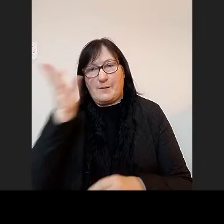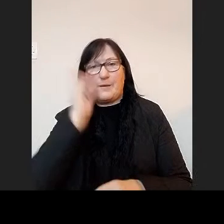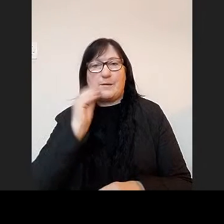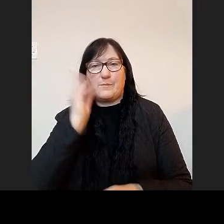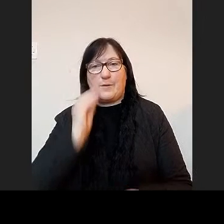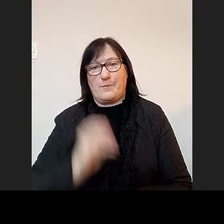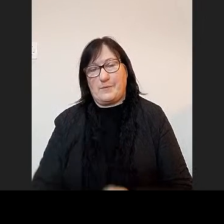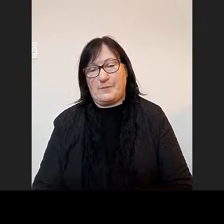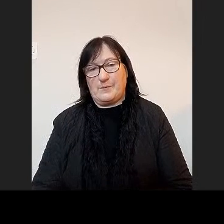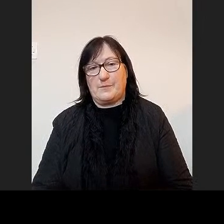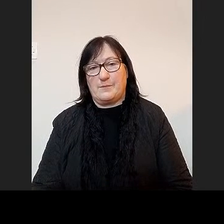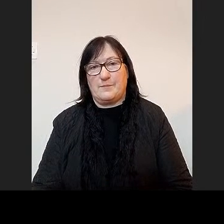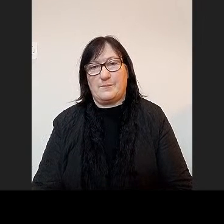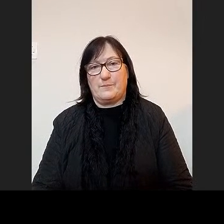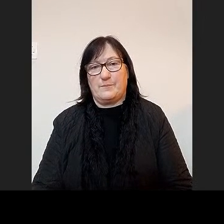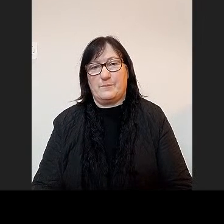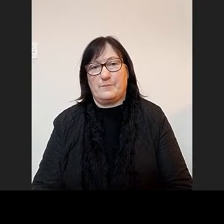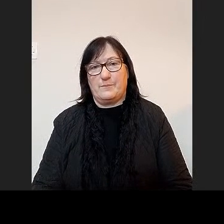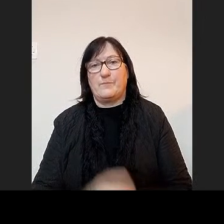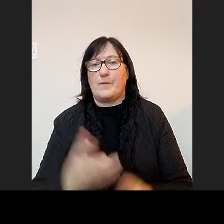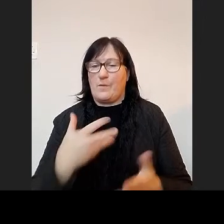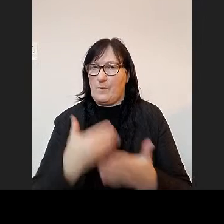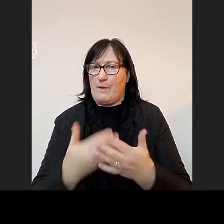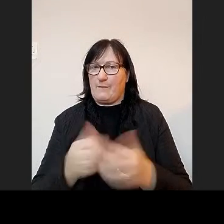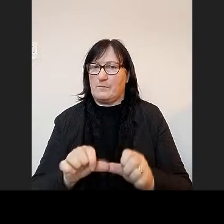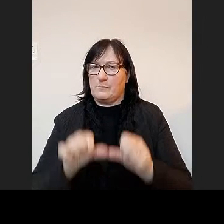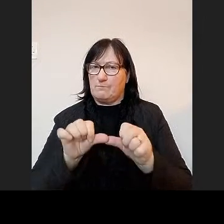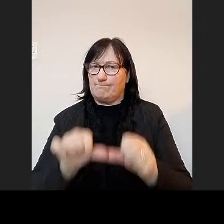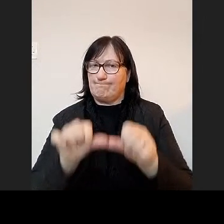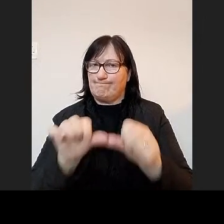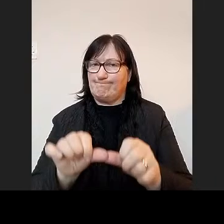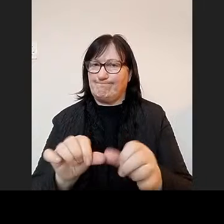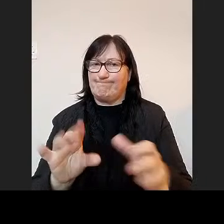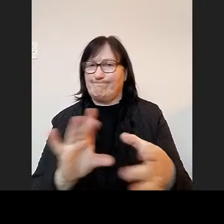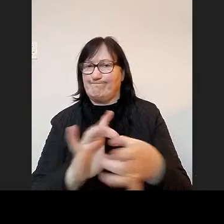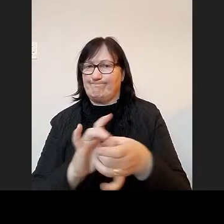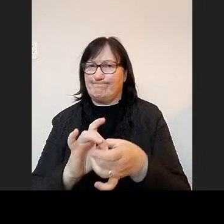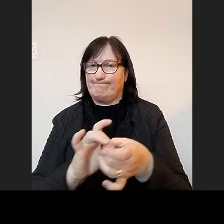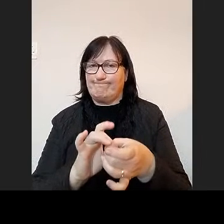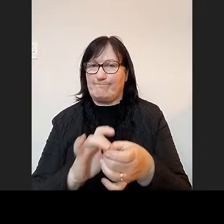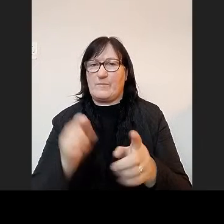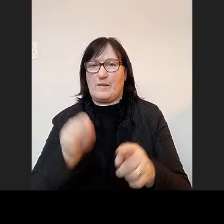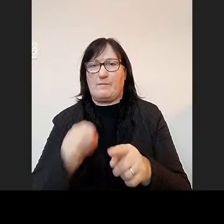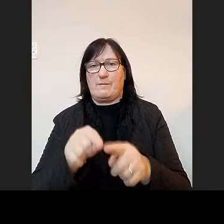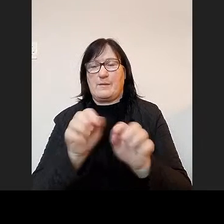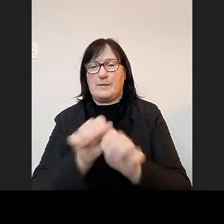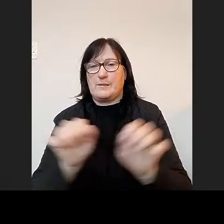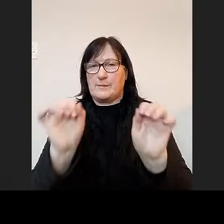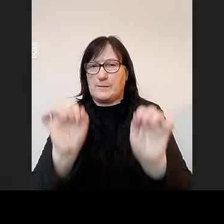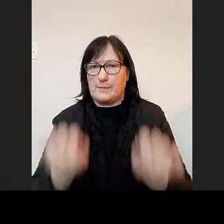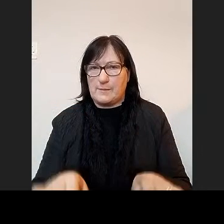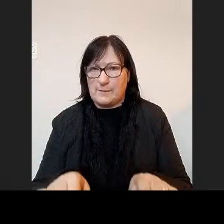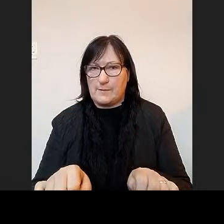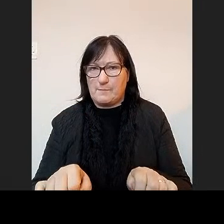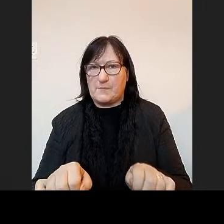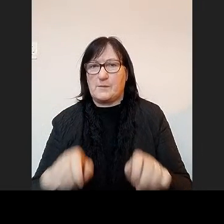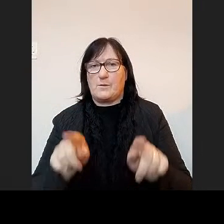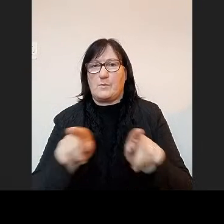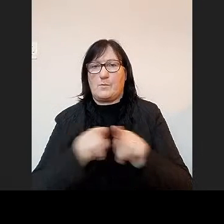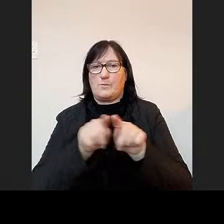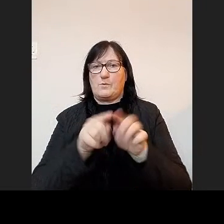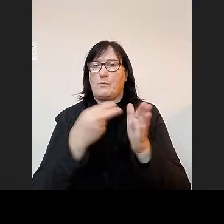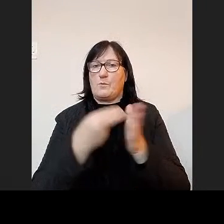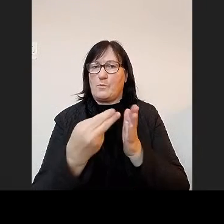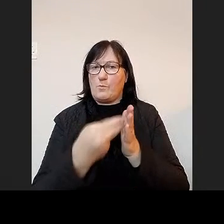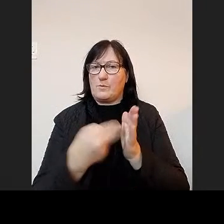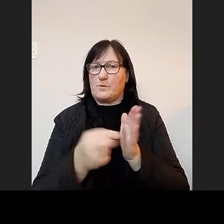appetite for continued engagement about systems we innovate, including the rules we are required to adhere to from